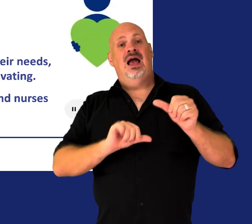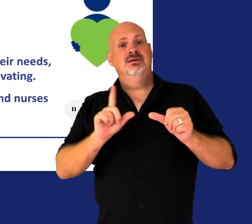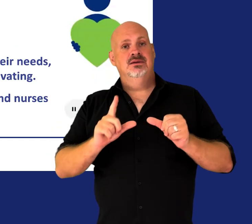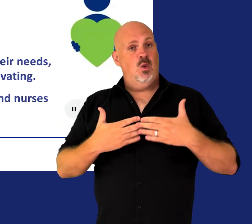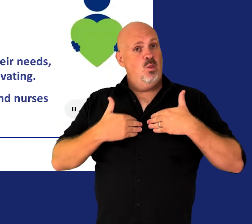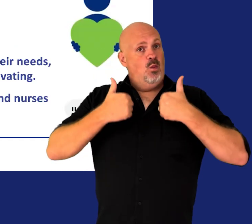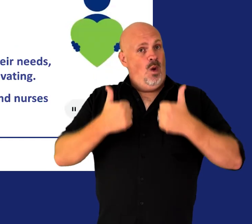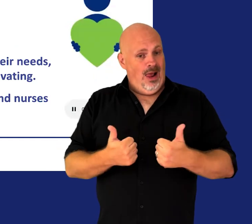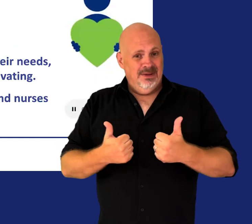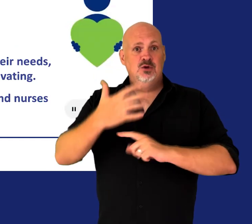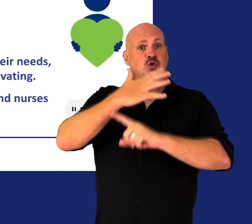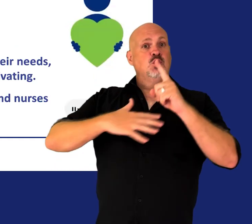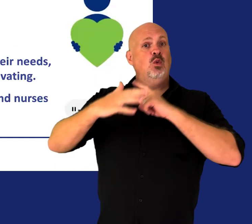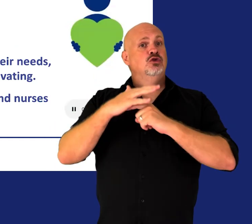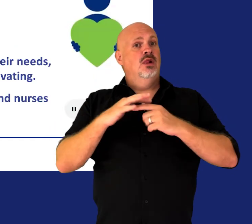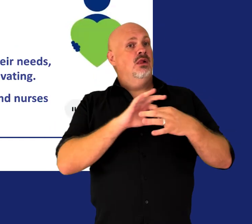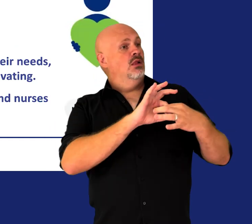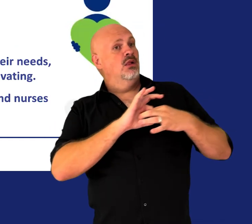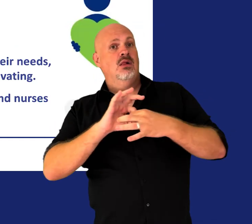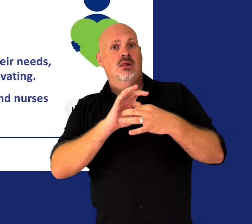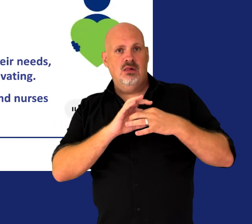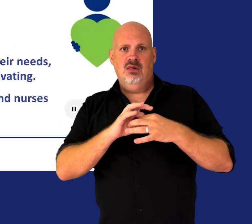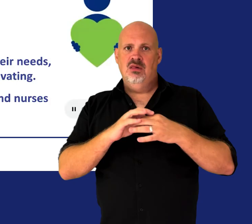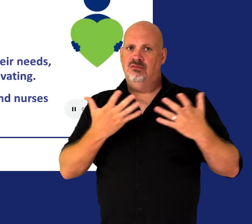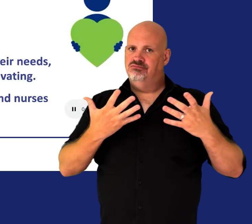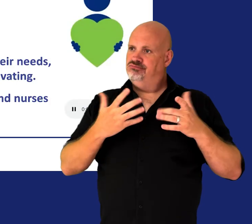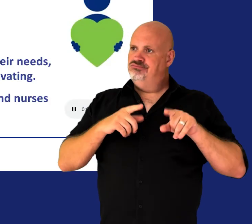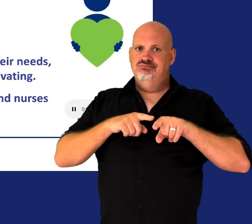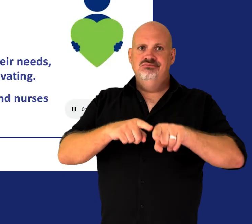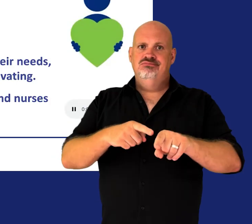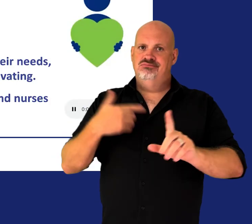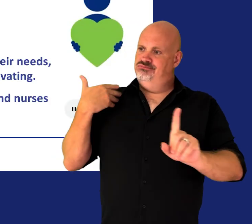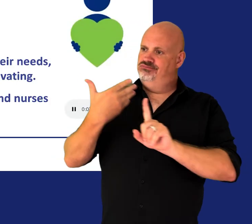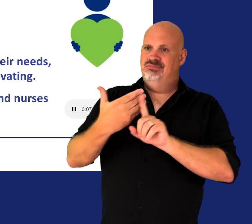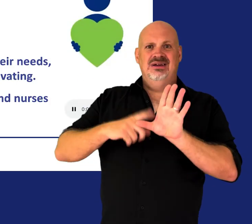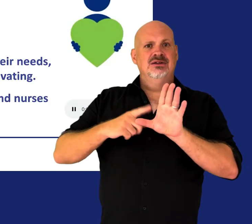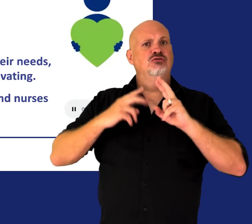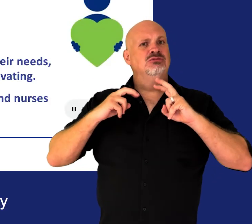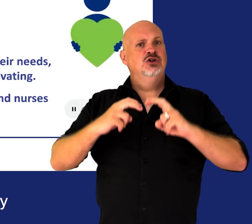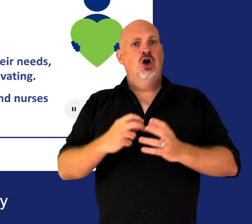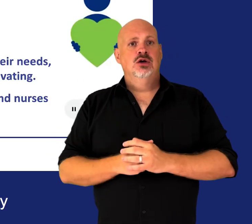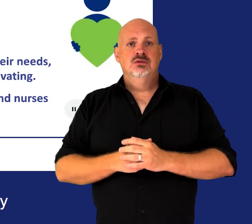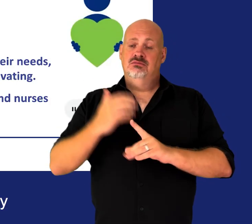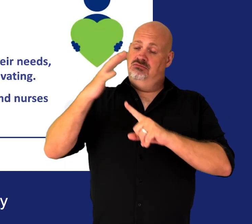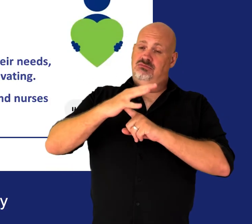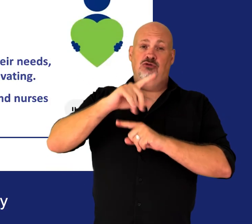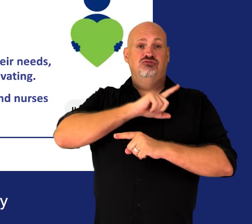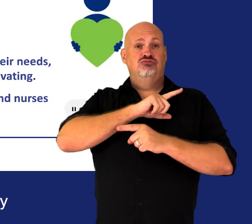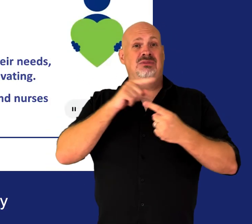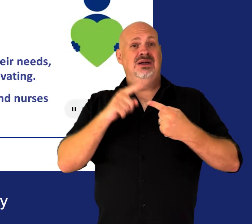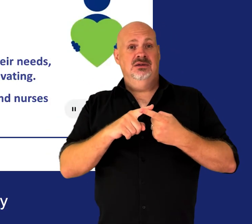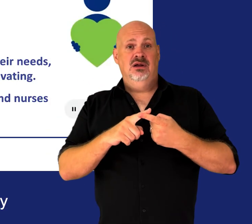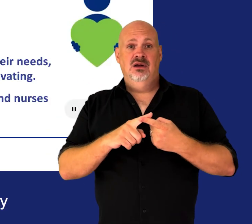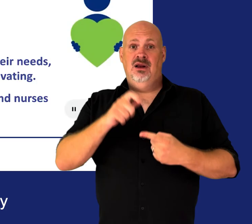Next is health, well-being and social connection. Consistent with previous years of the research, the top reasons why